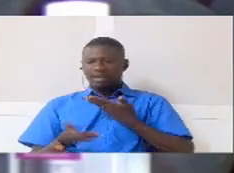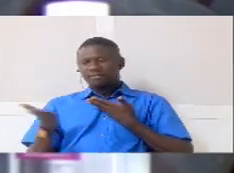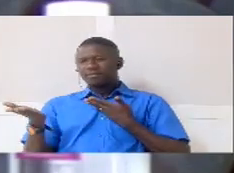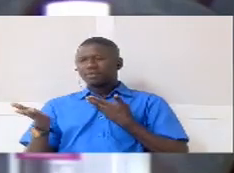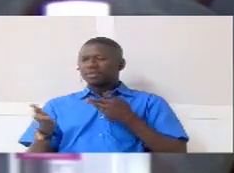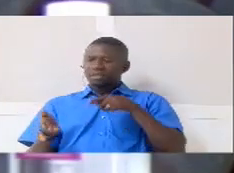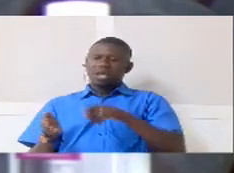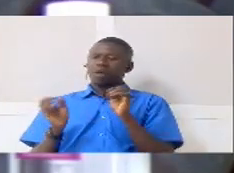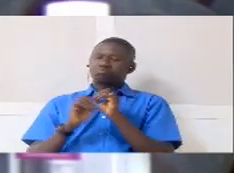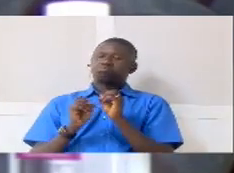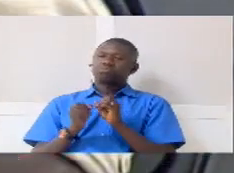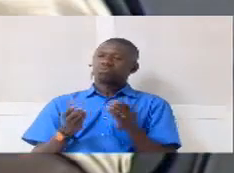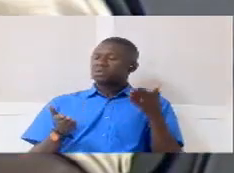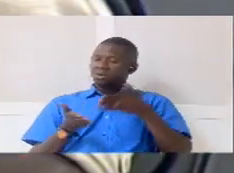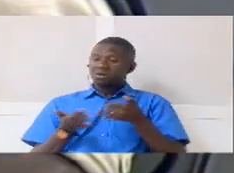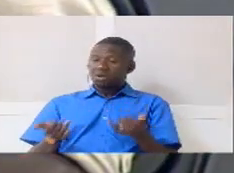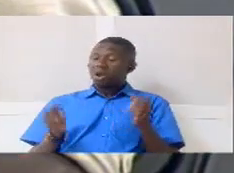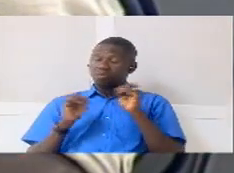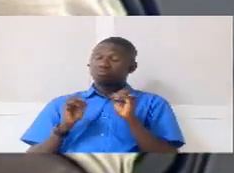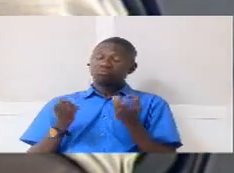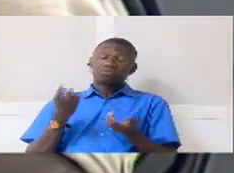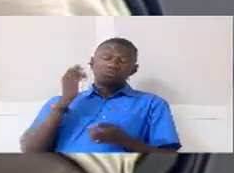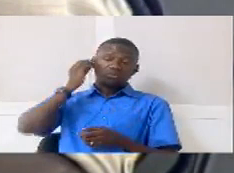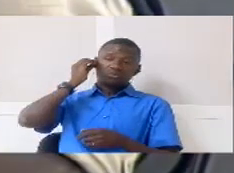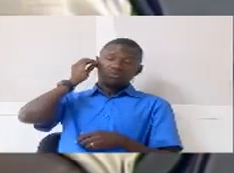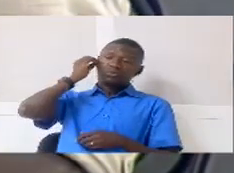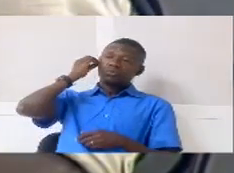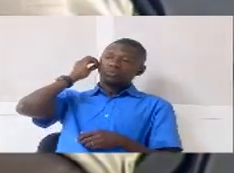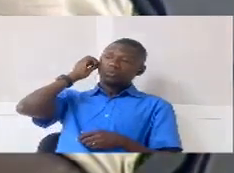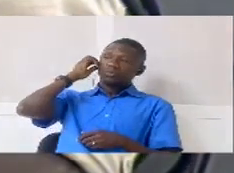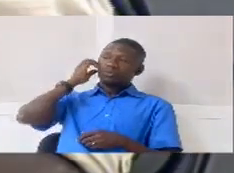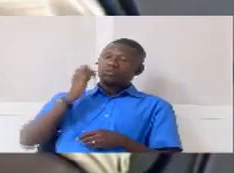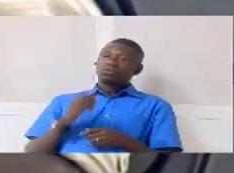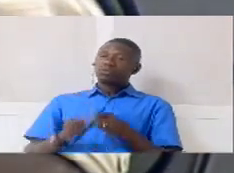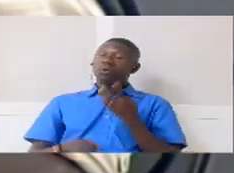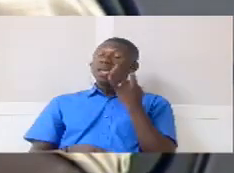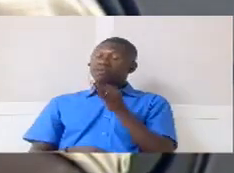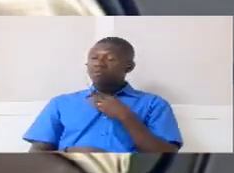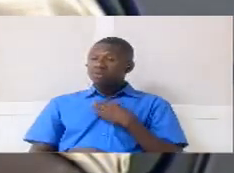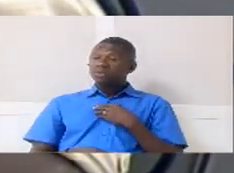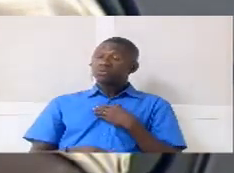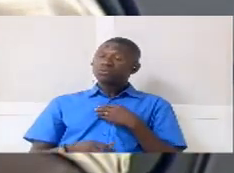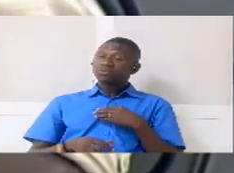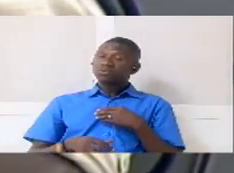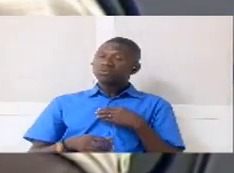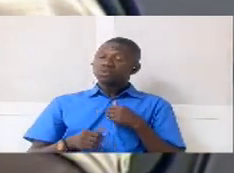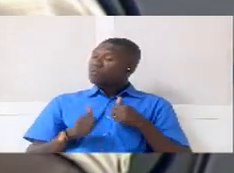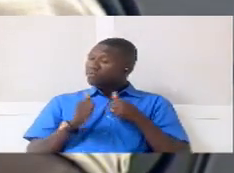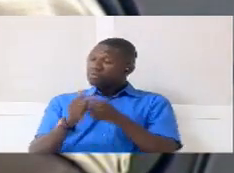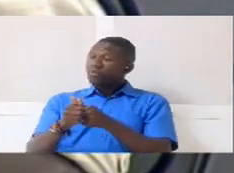food we used to consume then. Now you don't see them. 1954 la loi ni kombe wono malhani bi. So if you want to adhere to the rules of